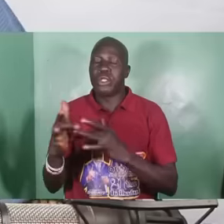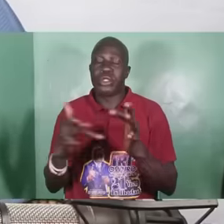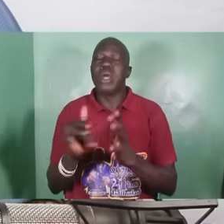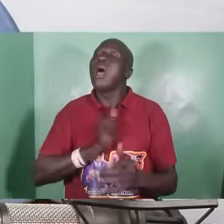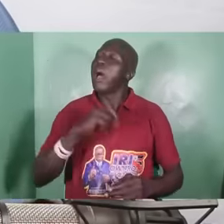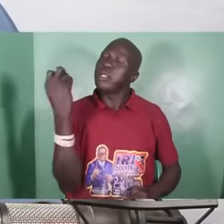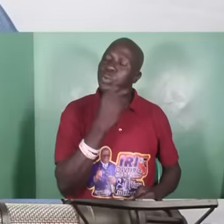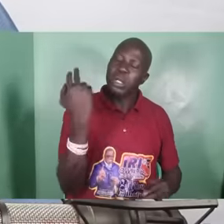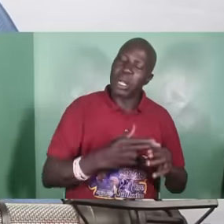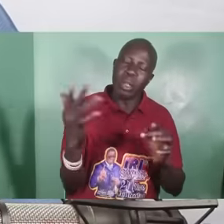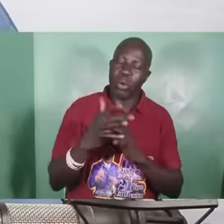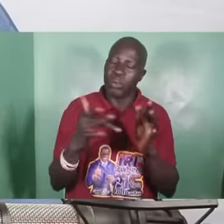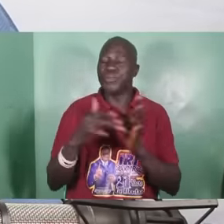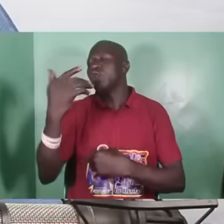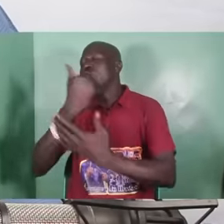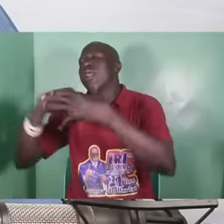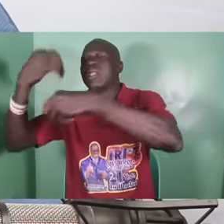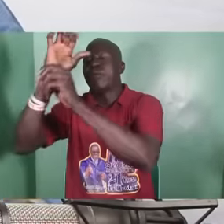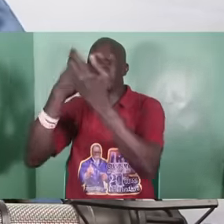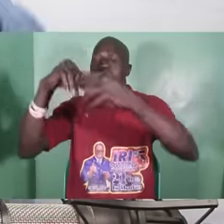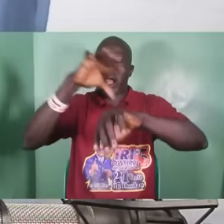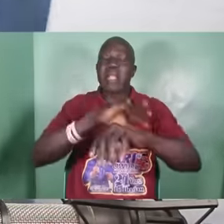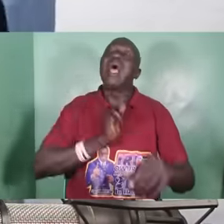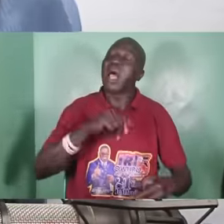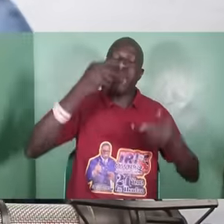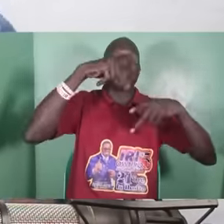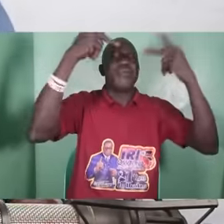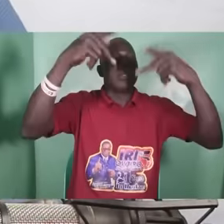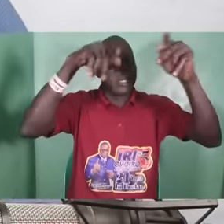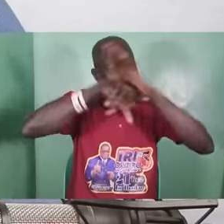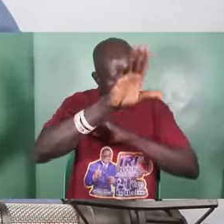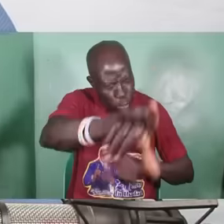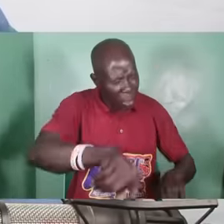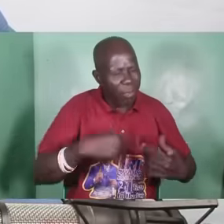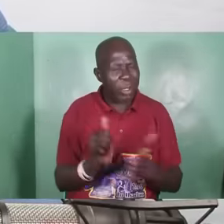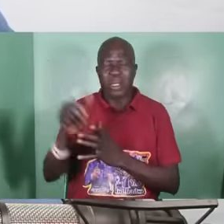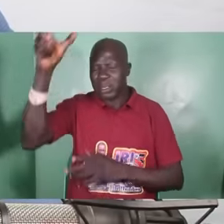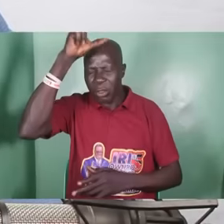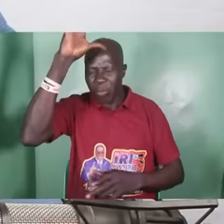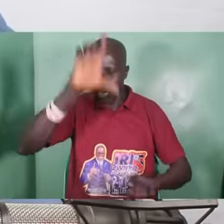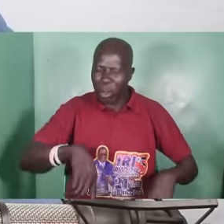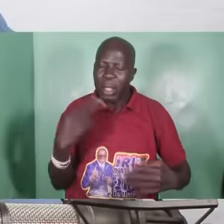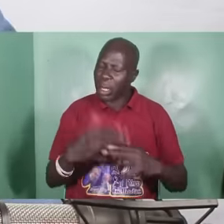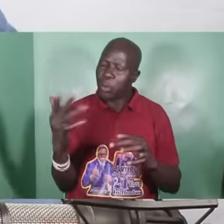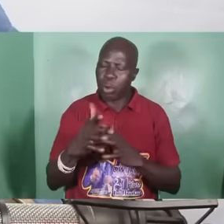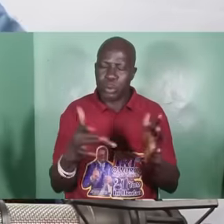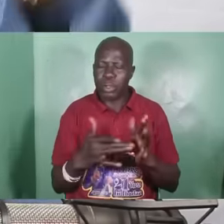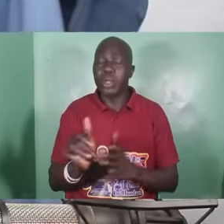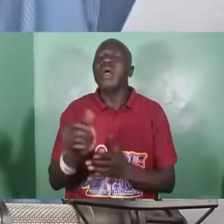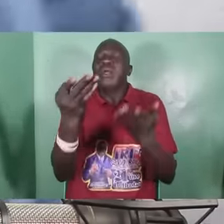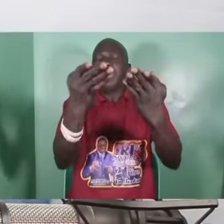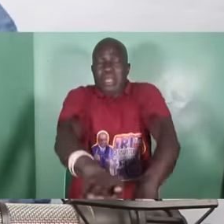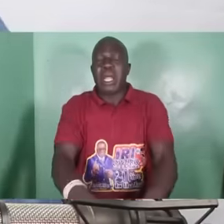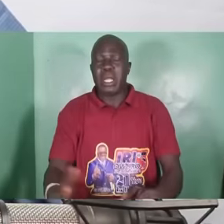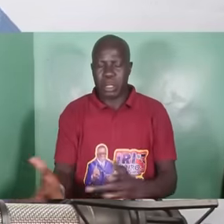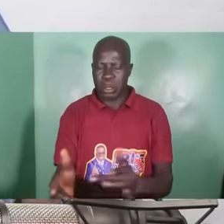In the name of Jesus, I pronounce it the heaven and the earth. I prophesy to you, the giants of the land. In the name of Jesus,